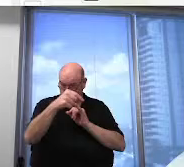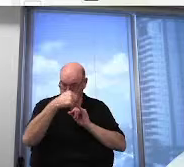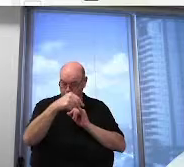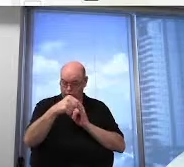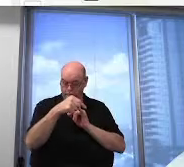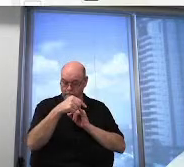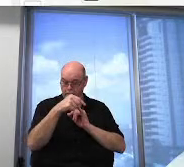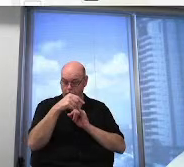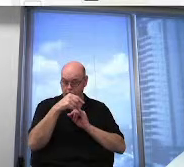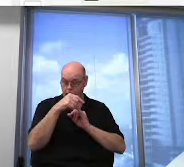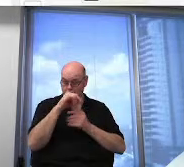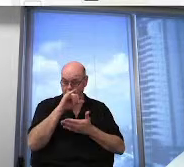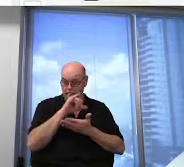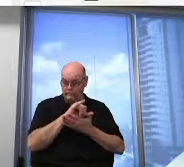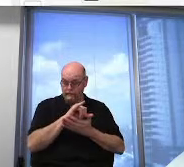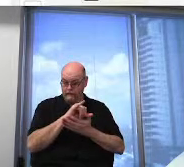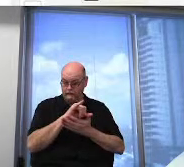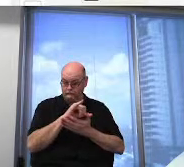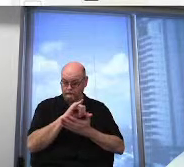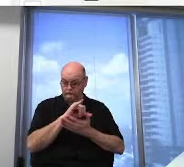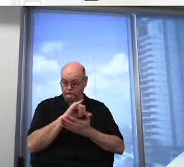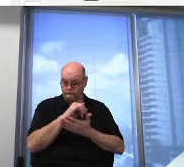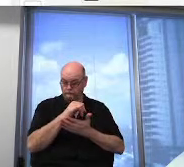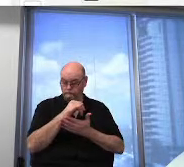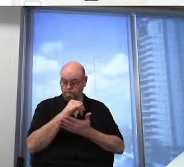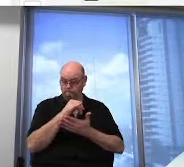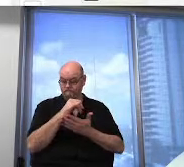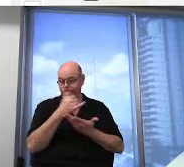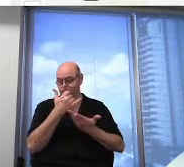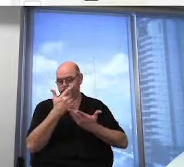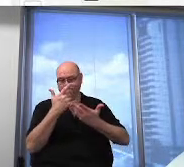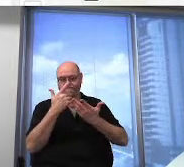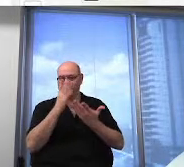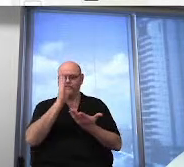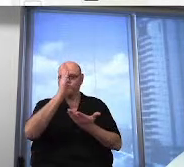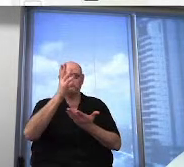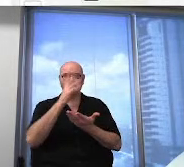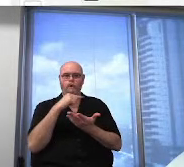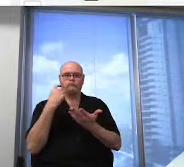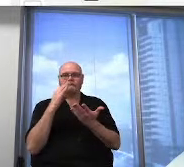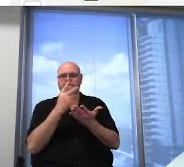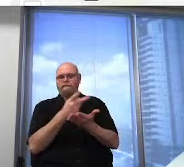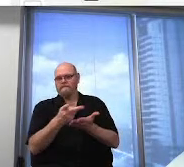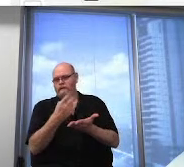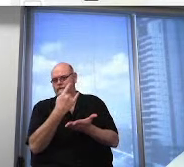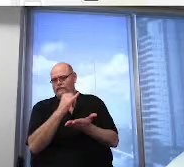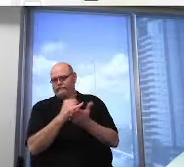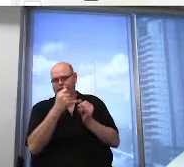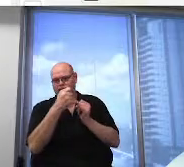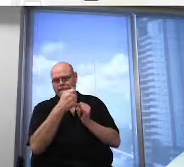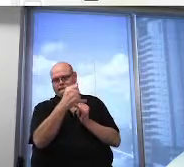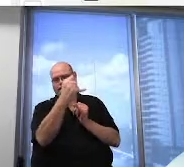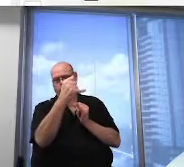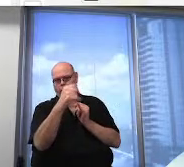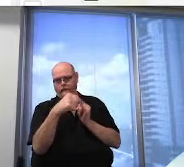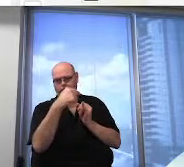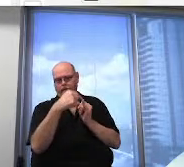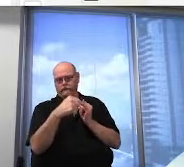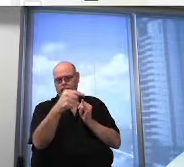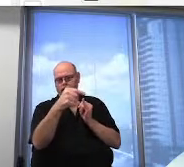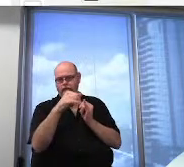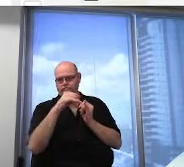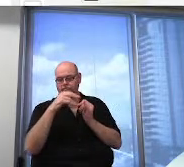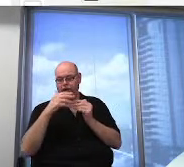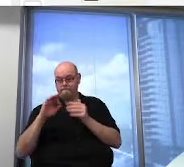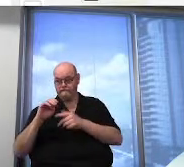and concluded that there's an imminent condition or risk of failure, say on this segment, and